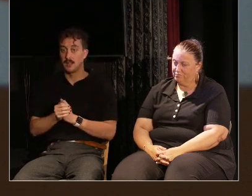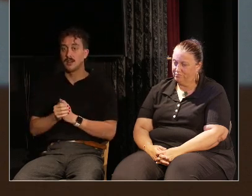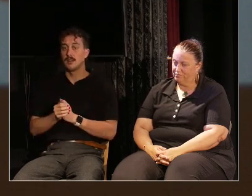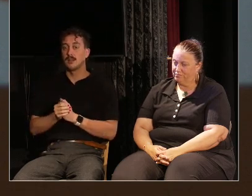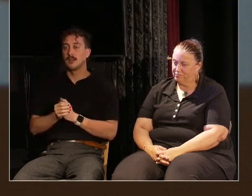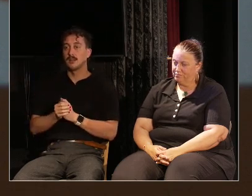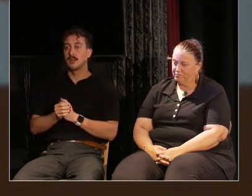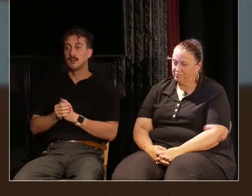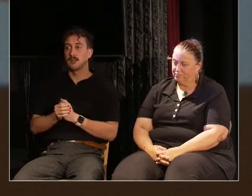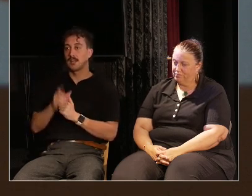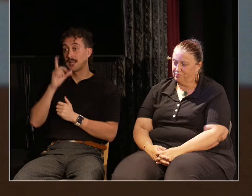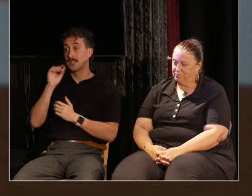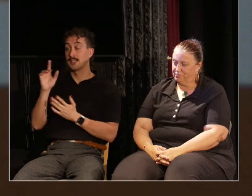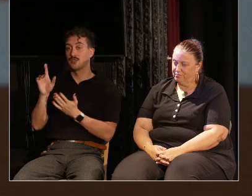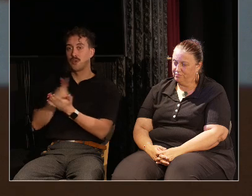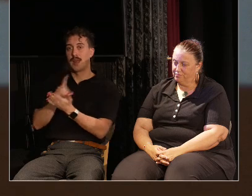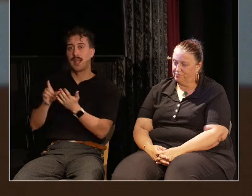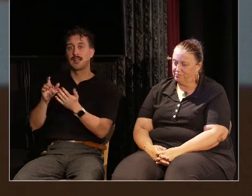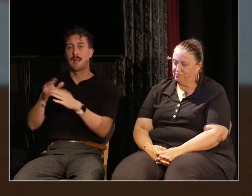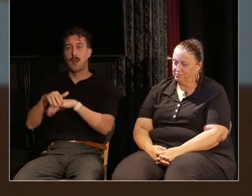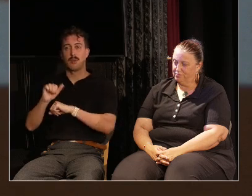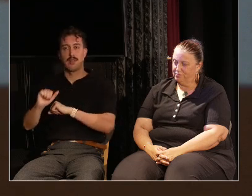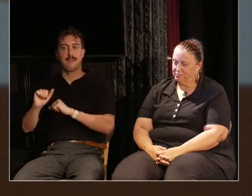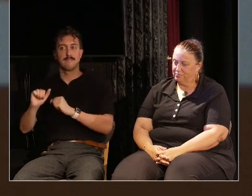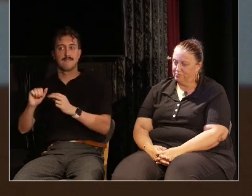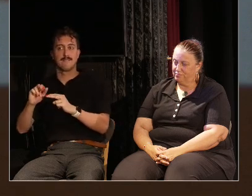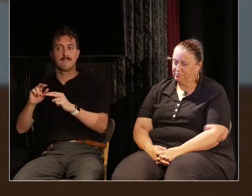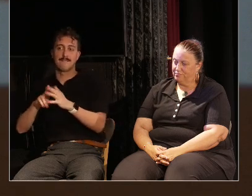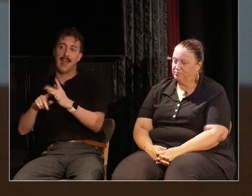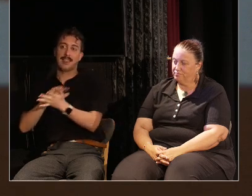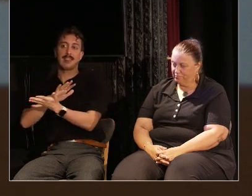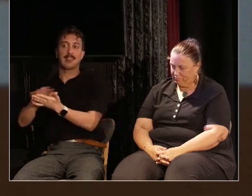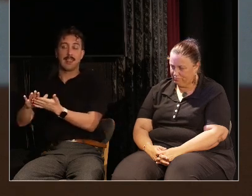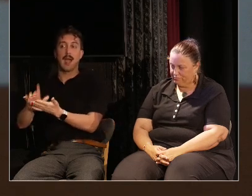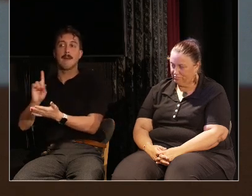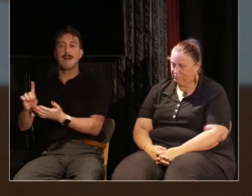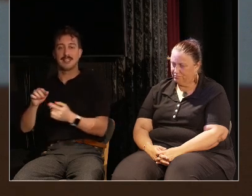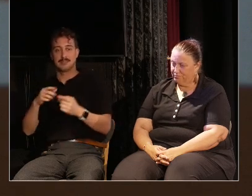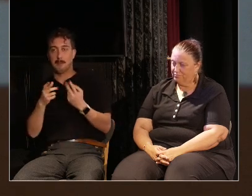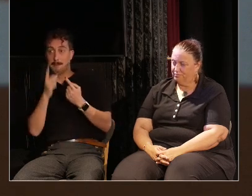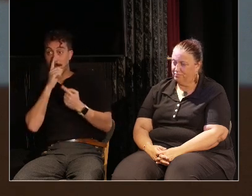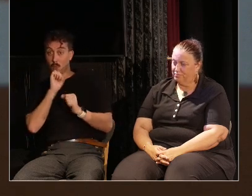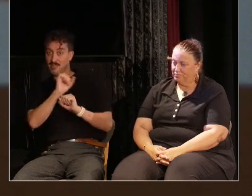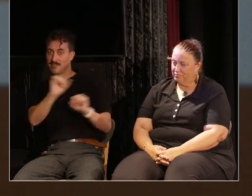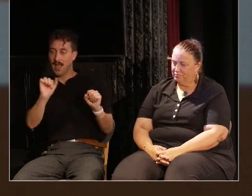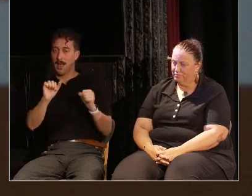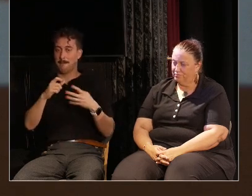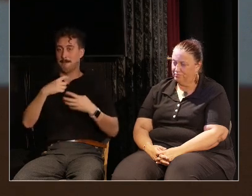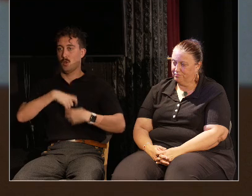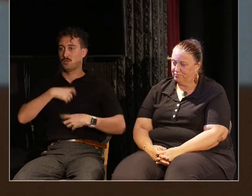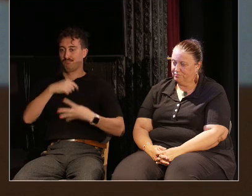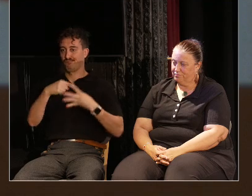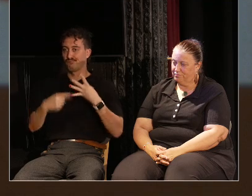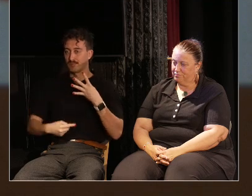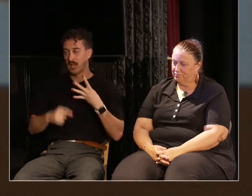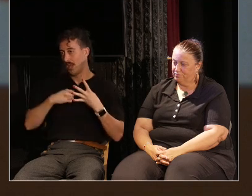discriminate against individuals based on their own personal characteristics. And the problem we're trying to fix is that people are doing the right